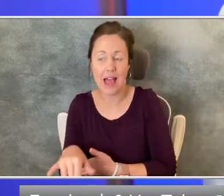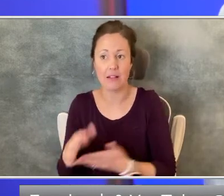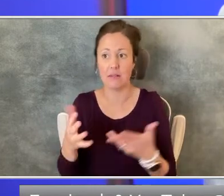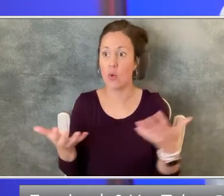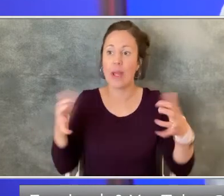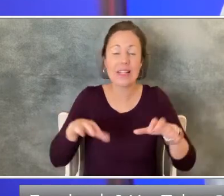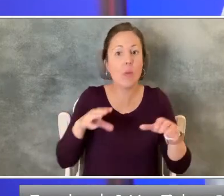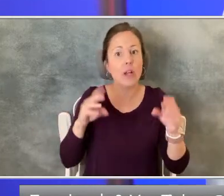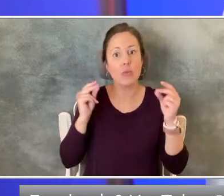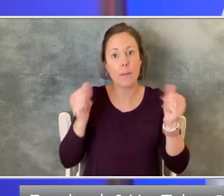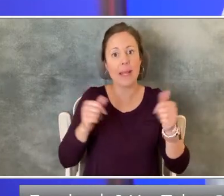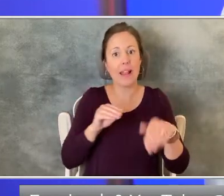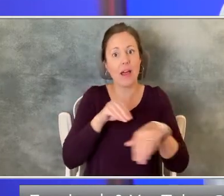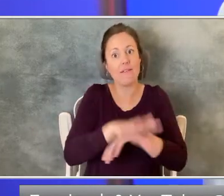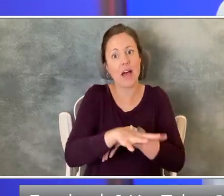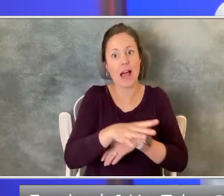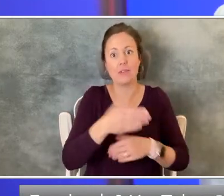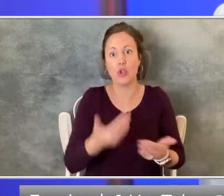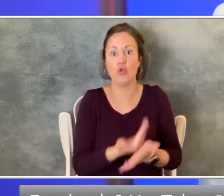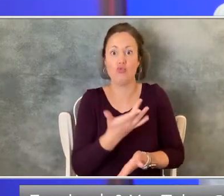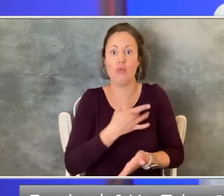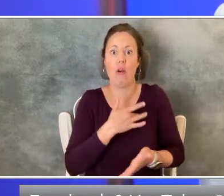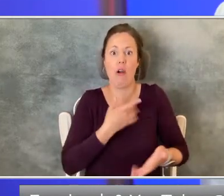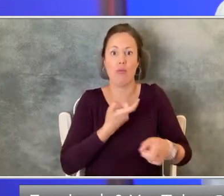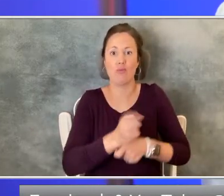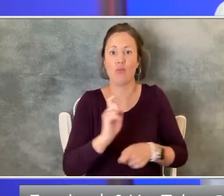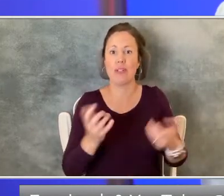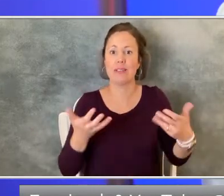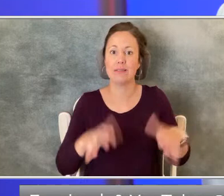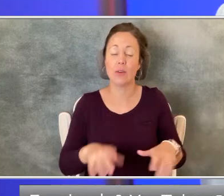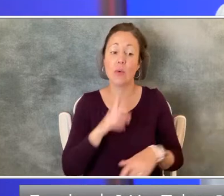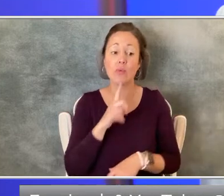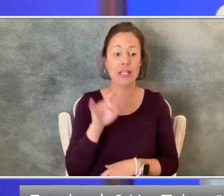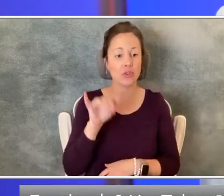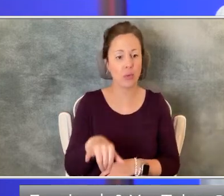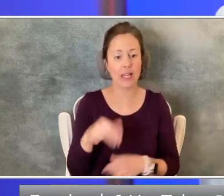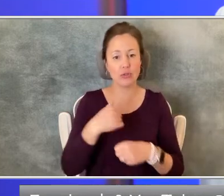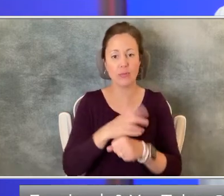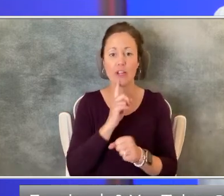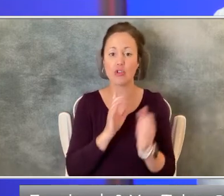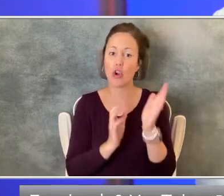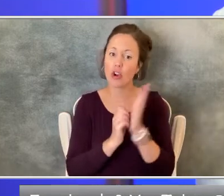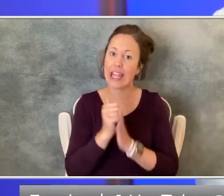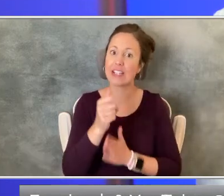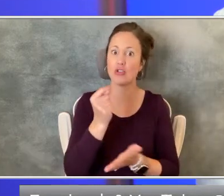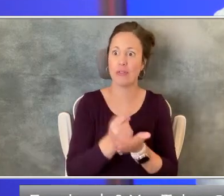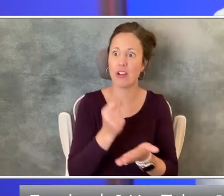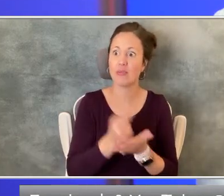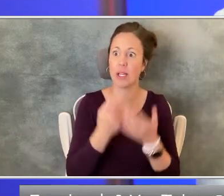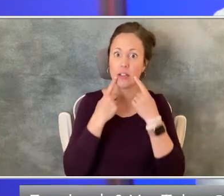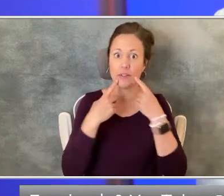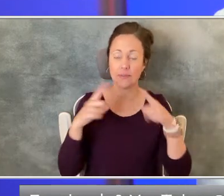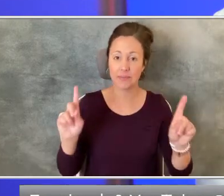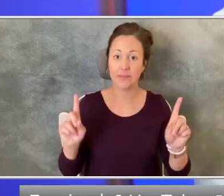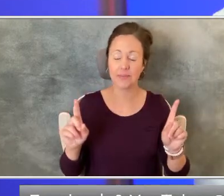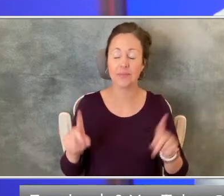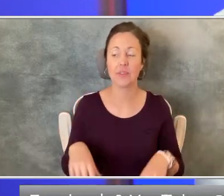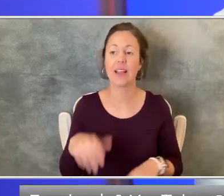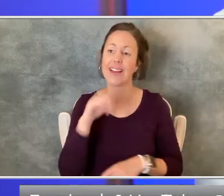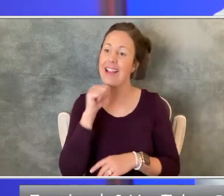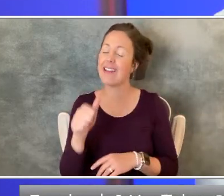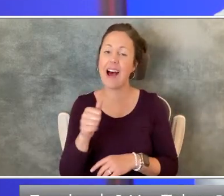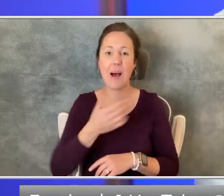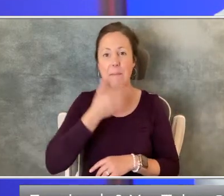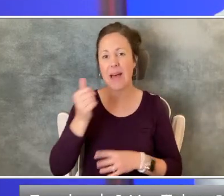affected by that disease process. So we had to remit it. Now that's not the best therapy, but Gene couldn't have the best therapy, and that's represented